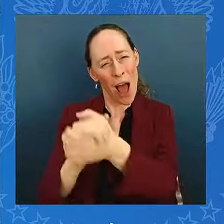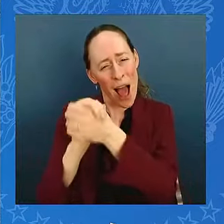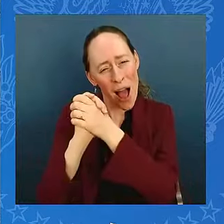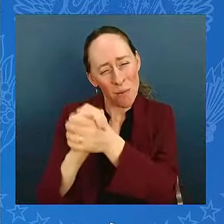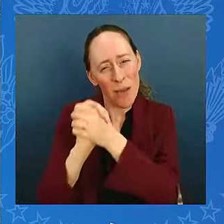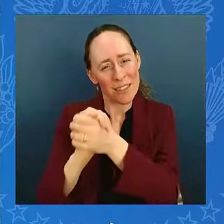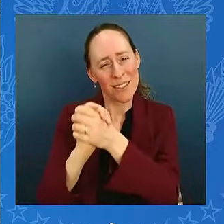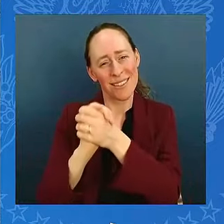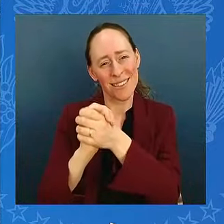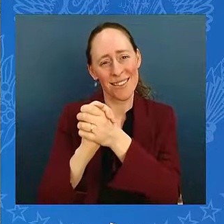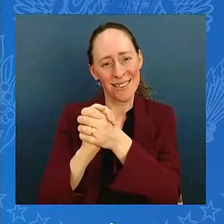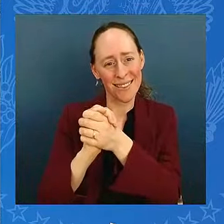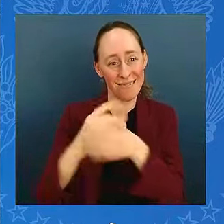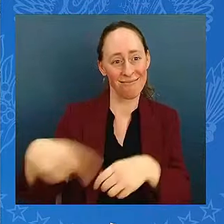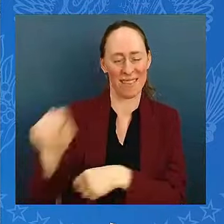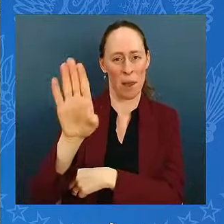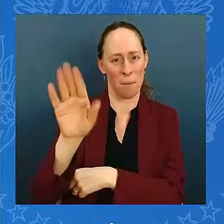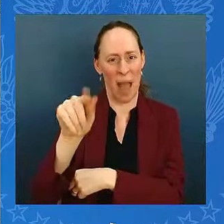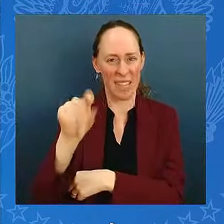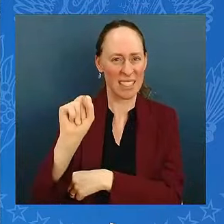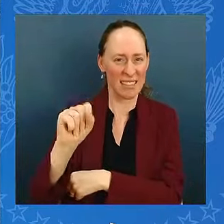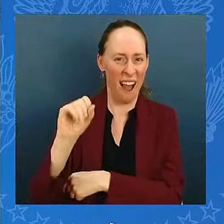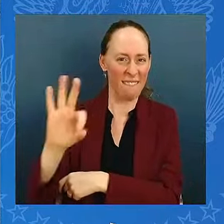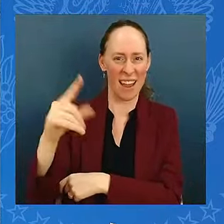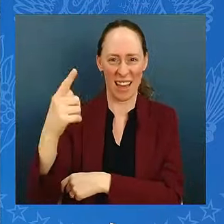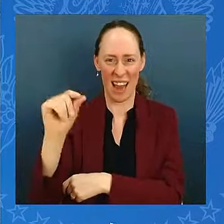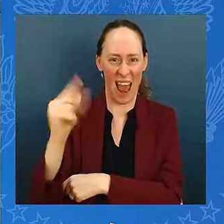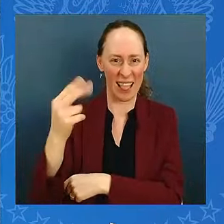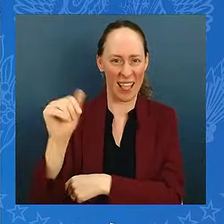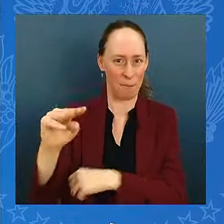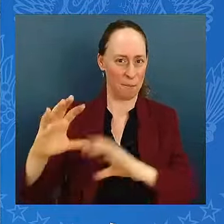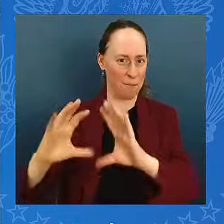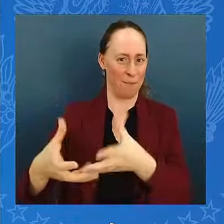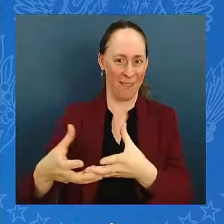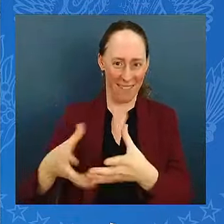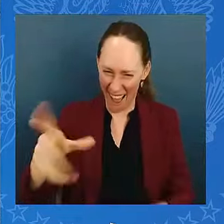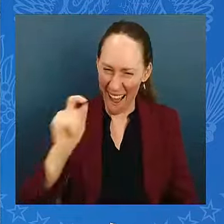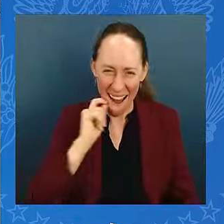You're so damn beautiful. The Batties.